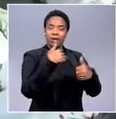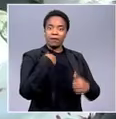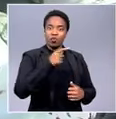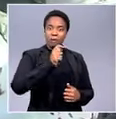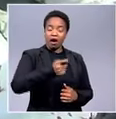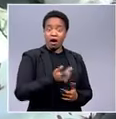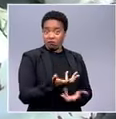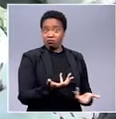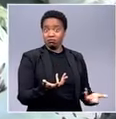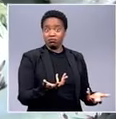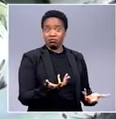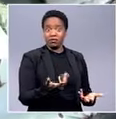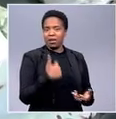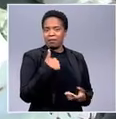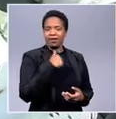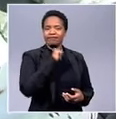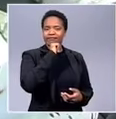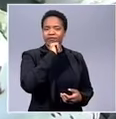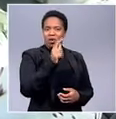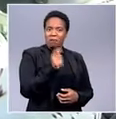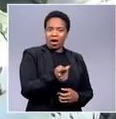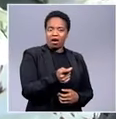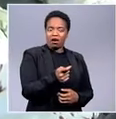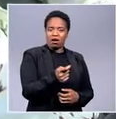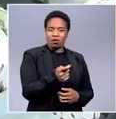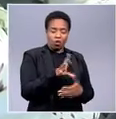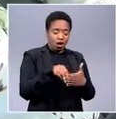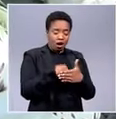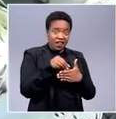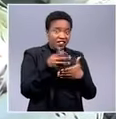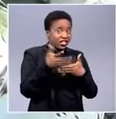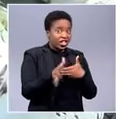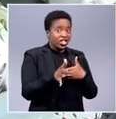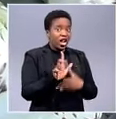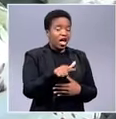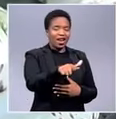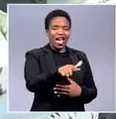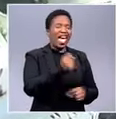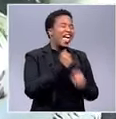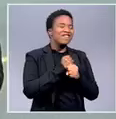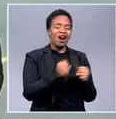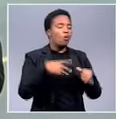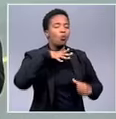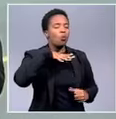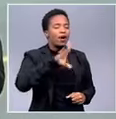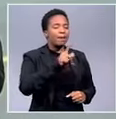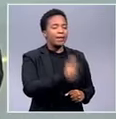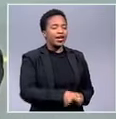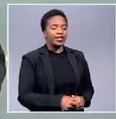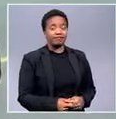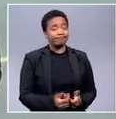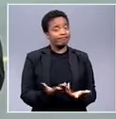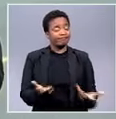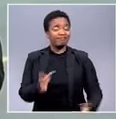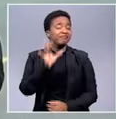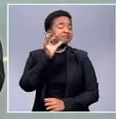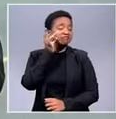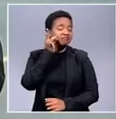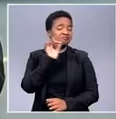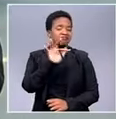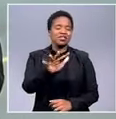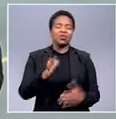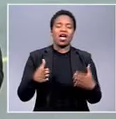going ahead either. So we don't want to pay going ahead either. Don't want to pay e-tolls at all. Well, you heard it yourself, the news being